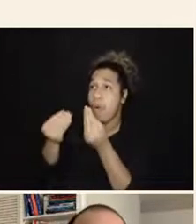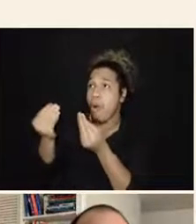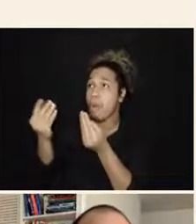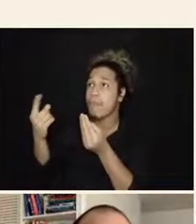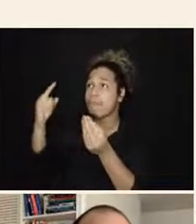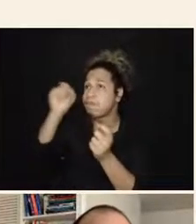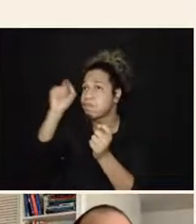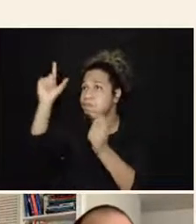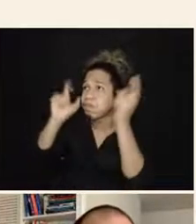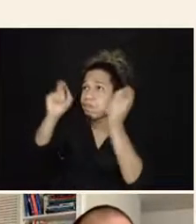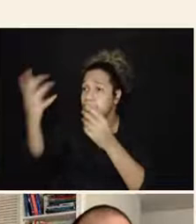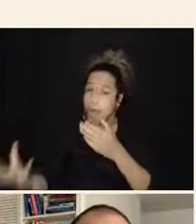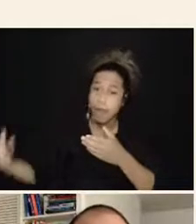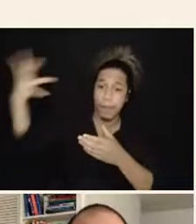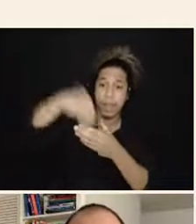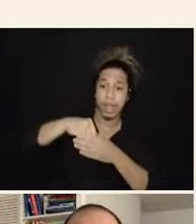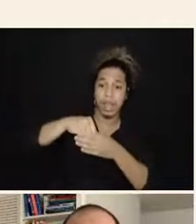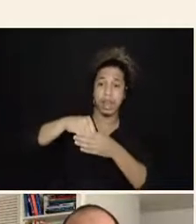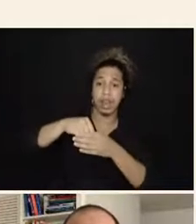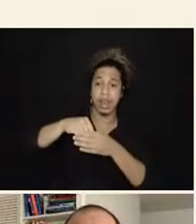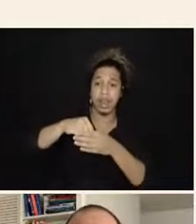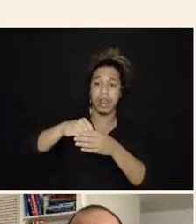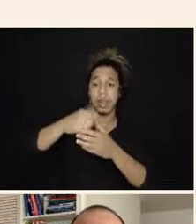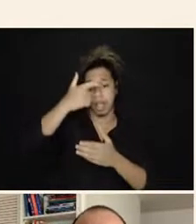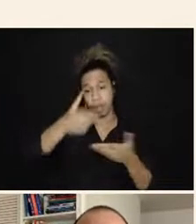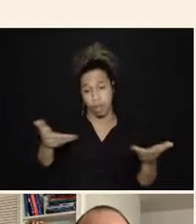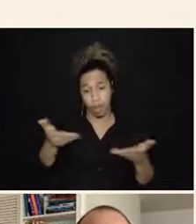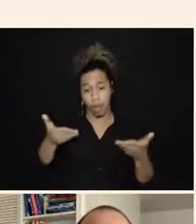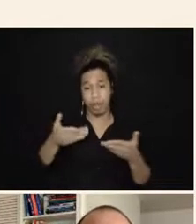ideas in our present.